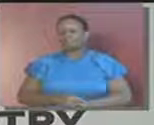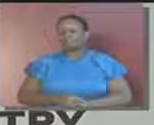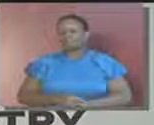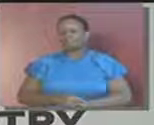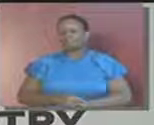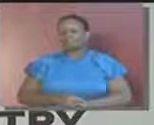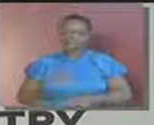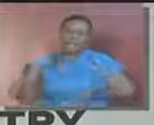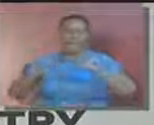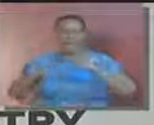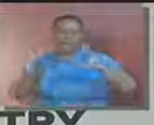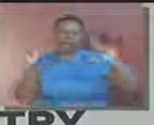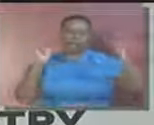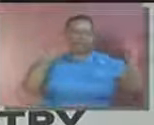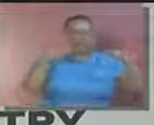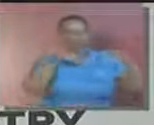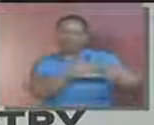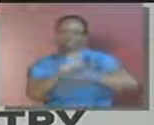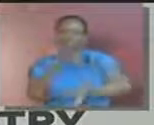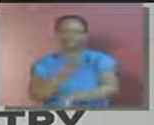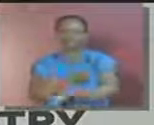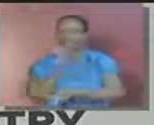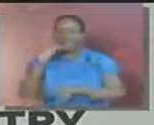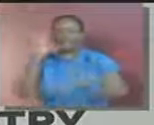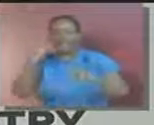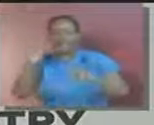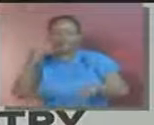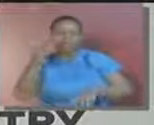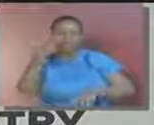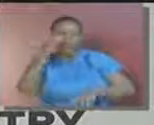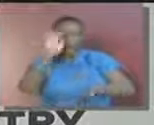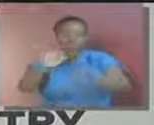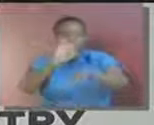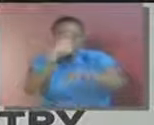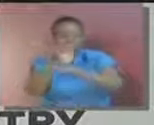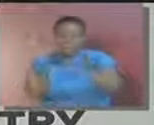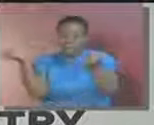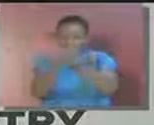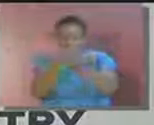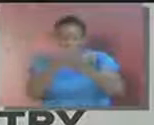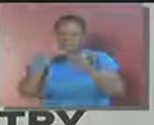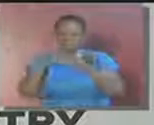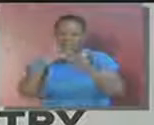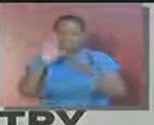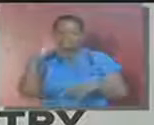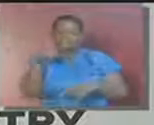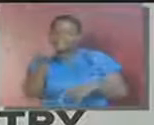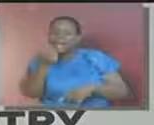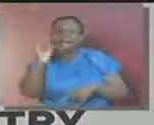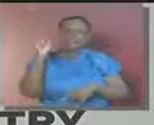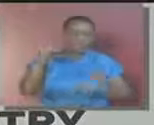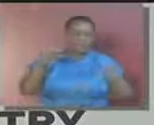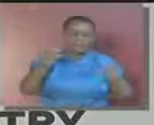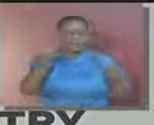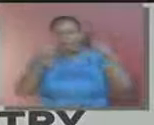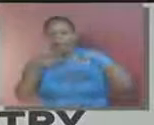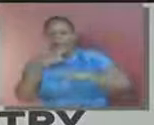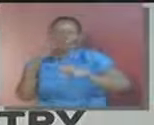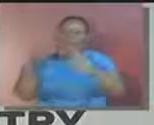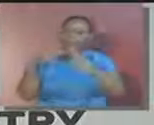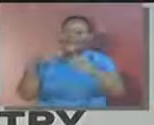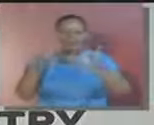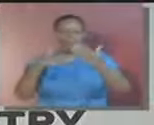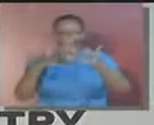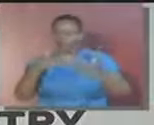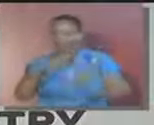make WhatsApp contact with one of the lines, please, because we observed this the last time, please don't make